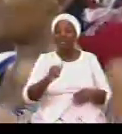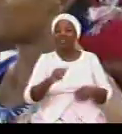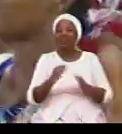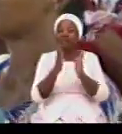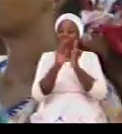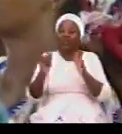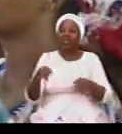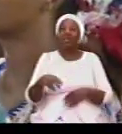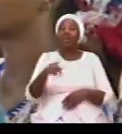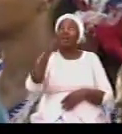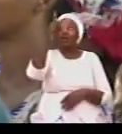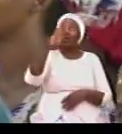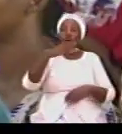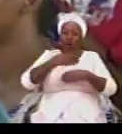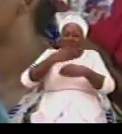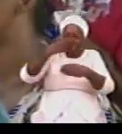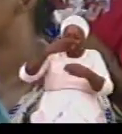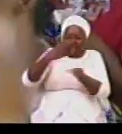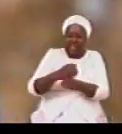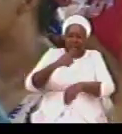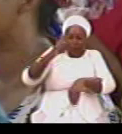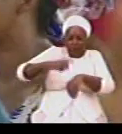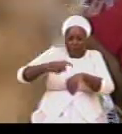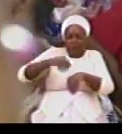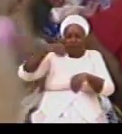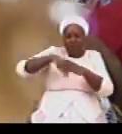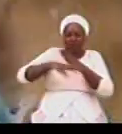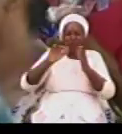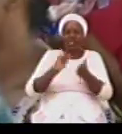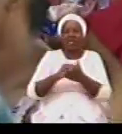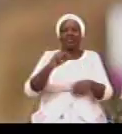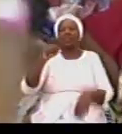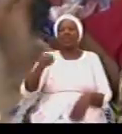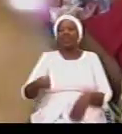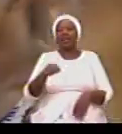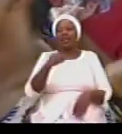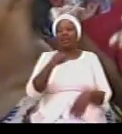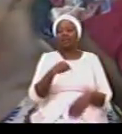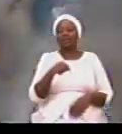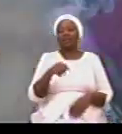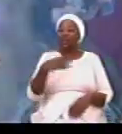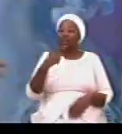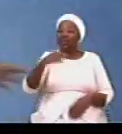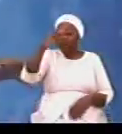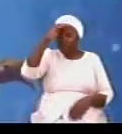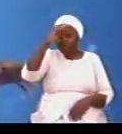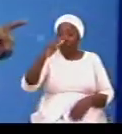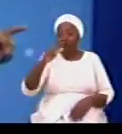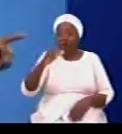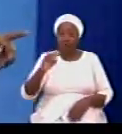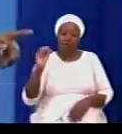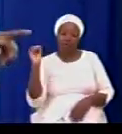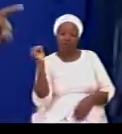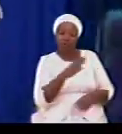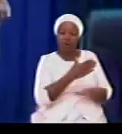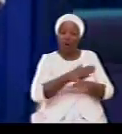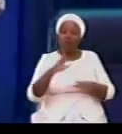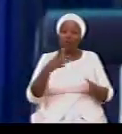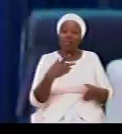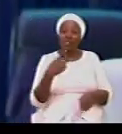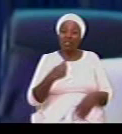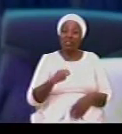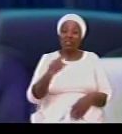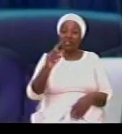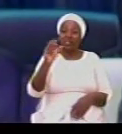leg. And the boy threw away the stick, and the boy started walking majestically